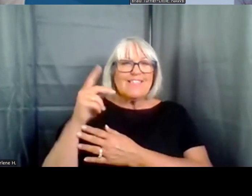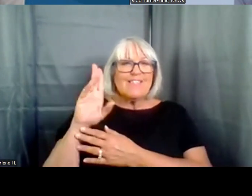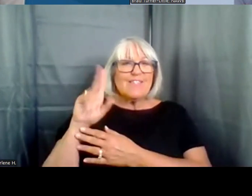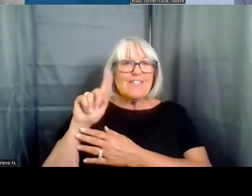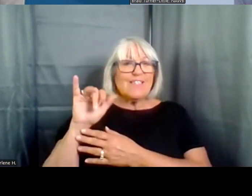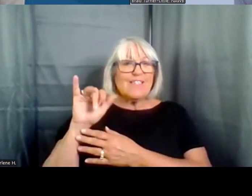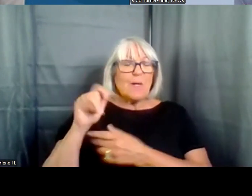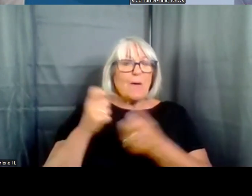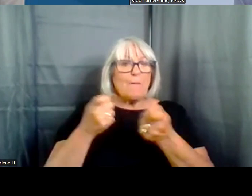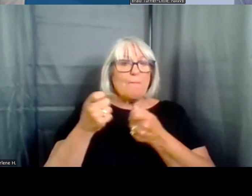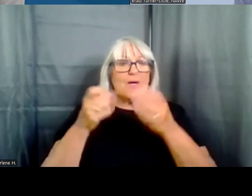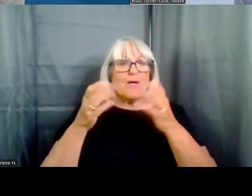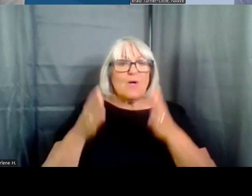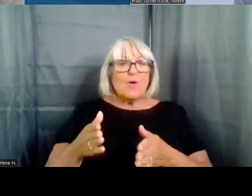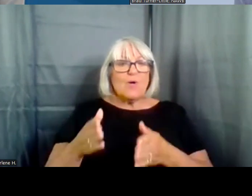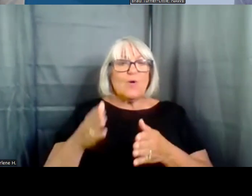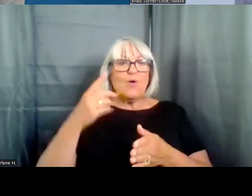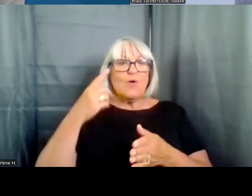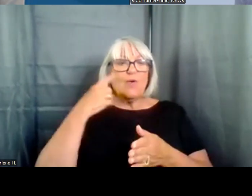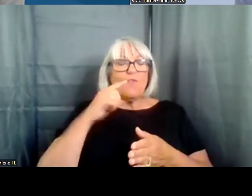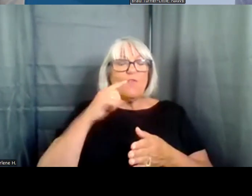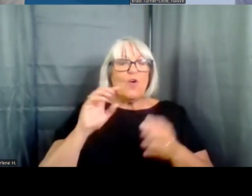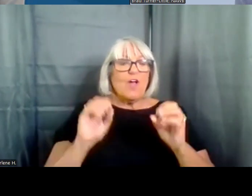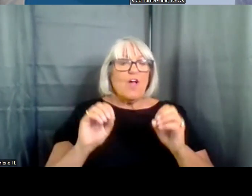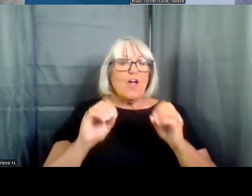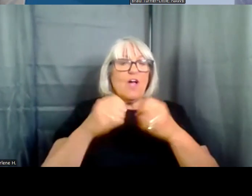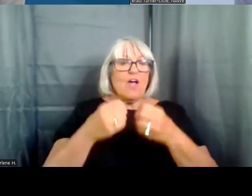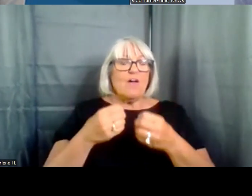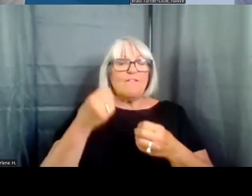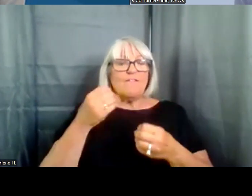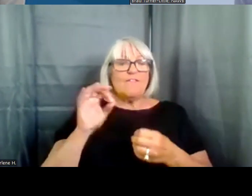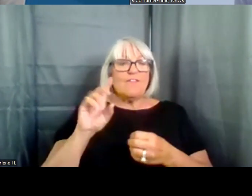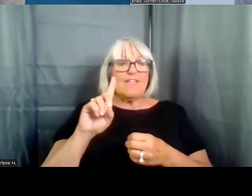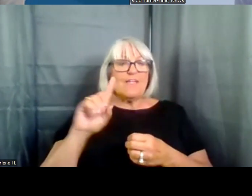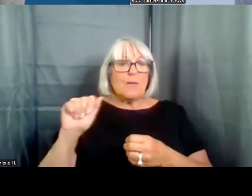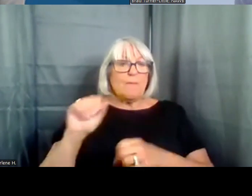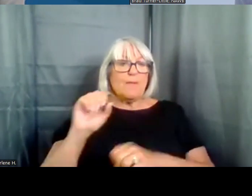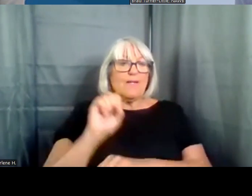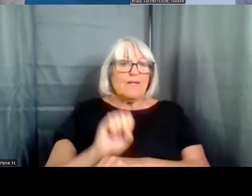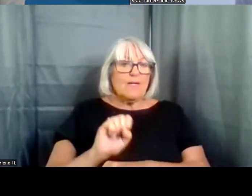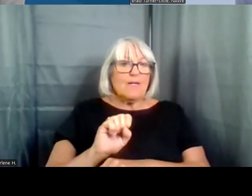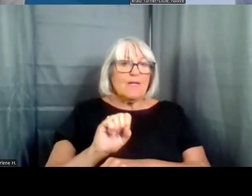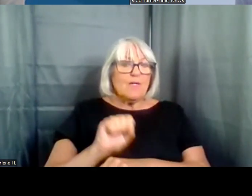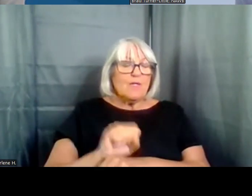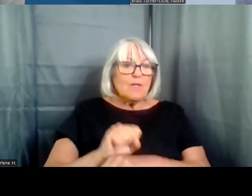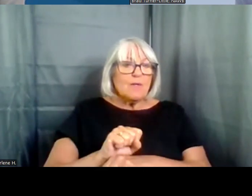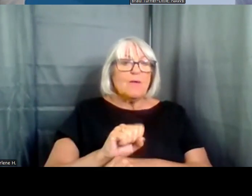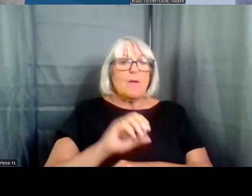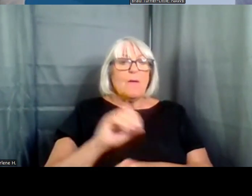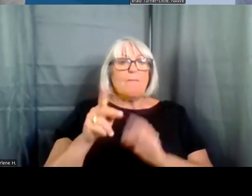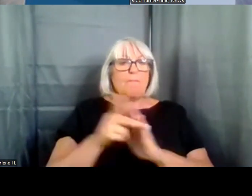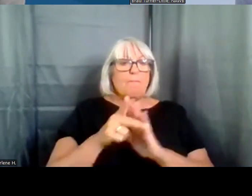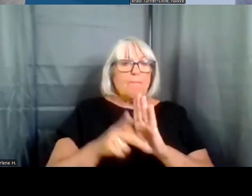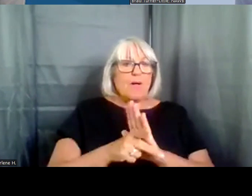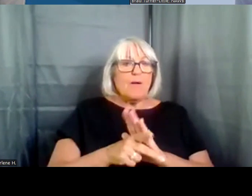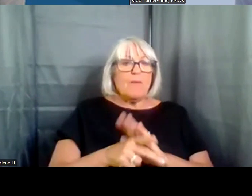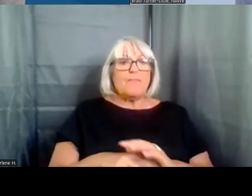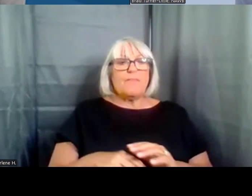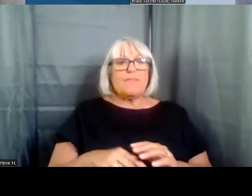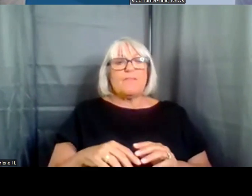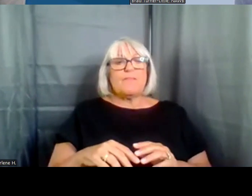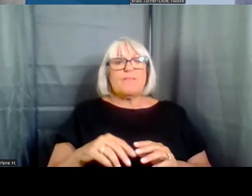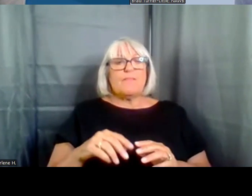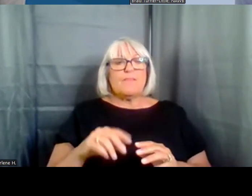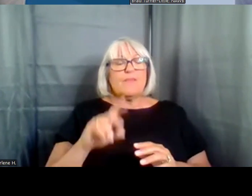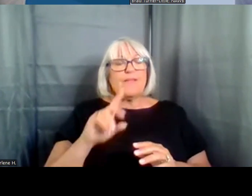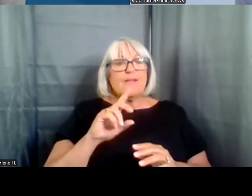administrator for the Office of Disability Employment and Policy, deputy assistant secretary, rather, I apologize. So I'm probably not going to do justice to SEED, but I will just very briefly